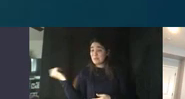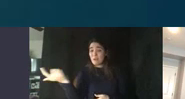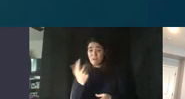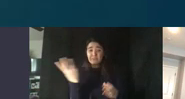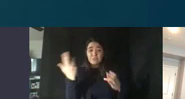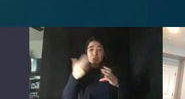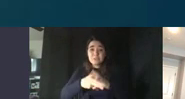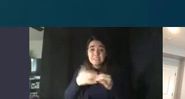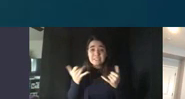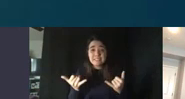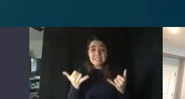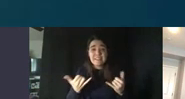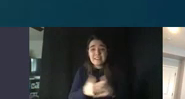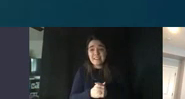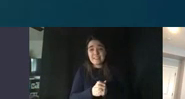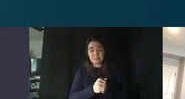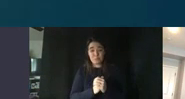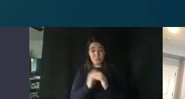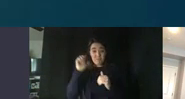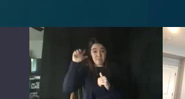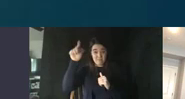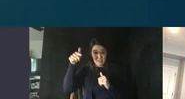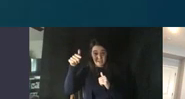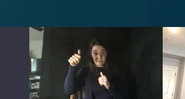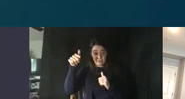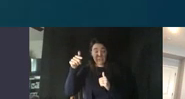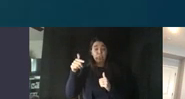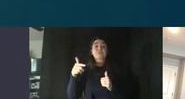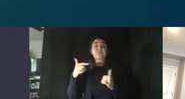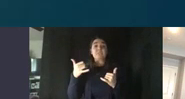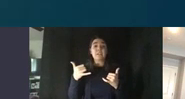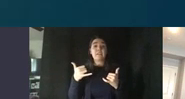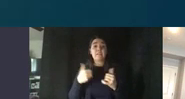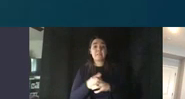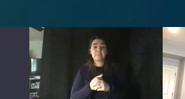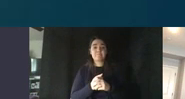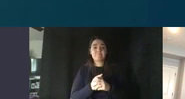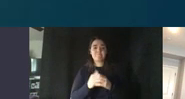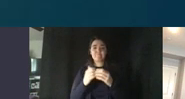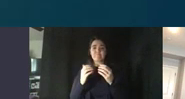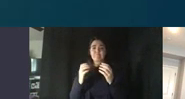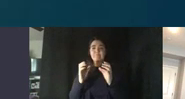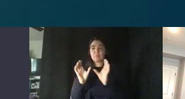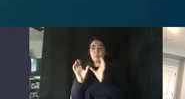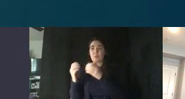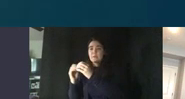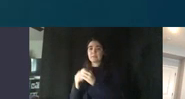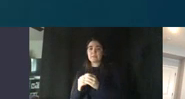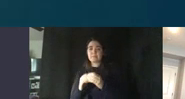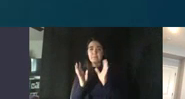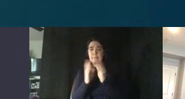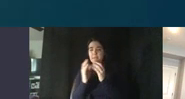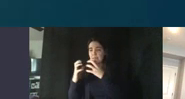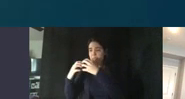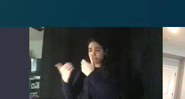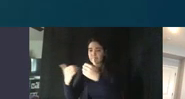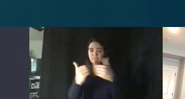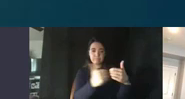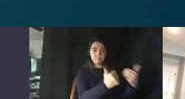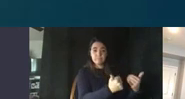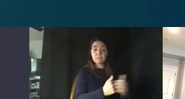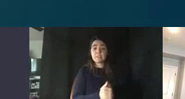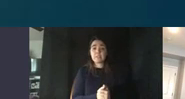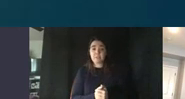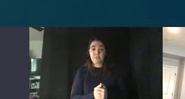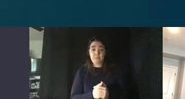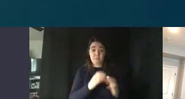So later today, we will have several breakout sessions, and this will continue the conversations that we've started this morning.